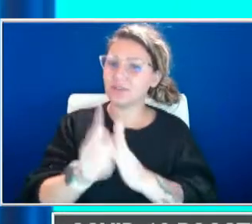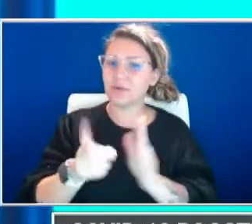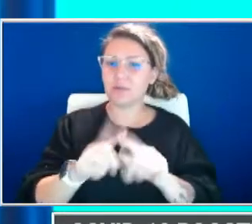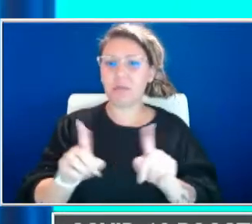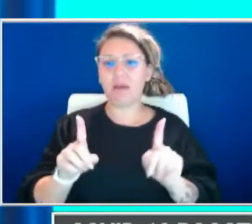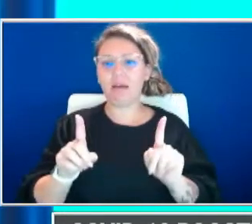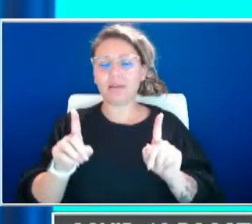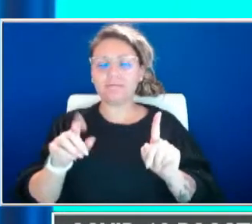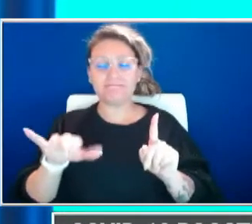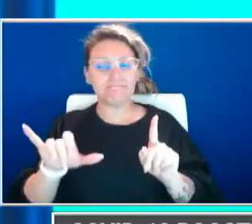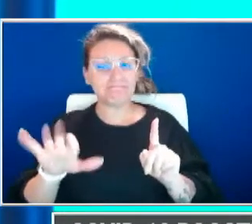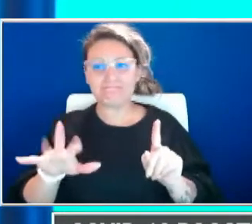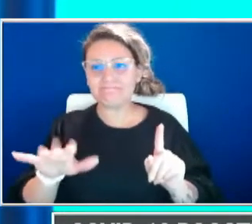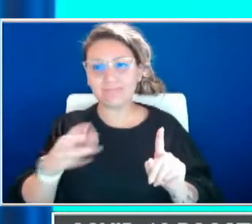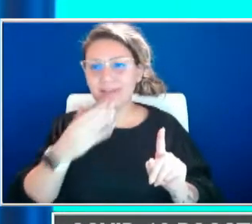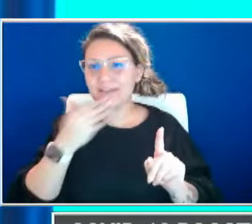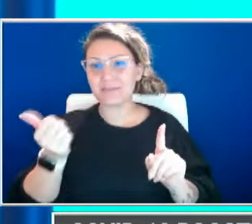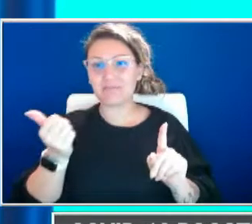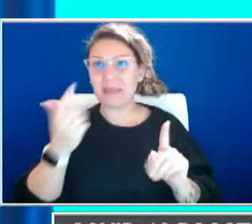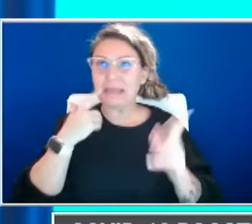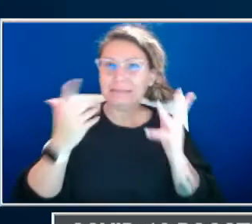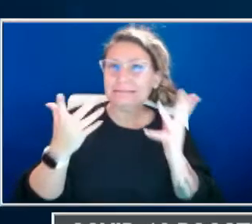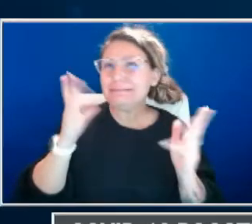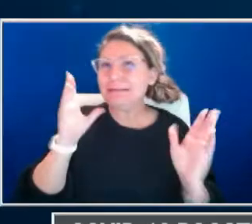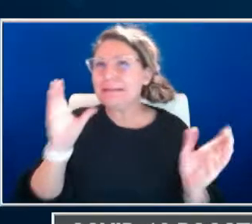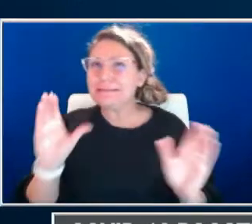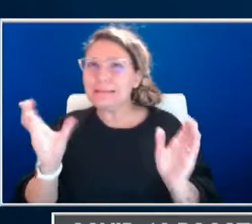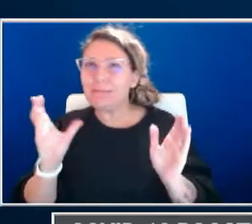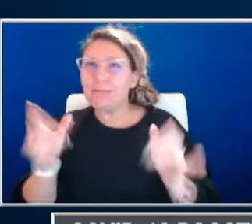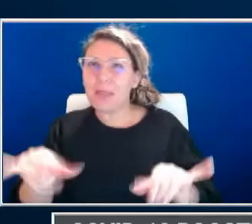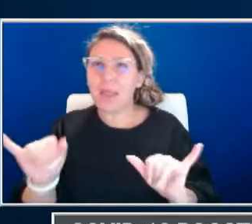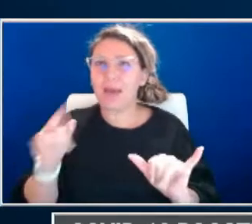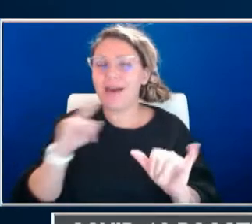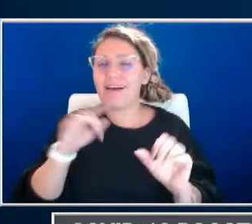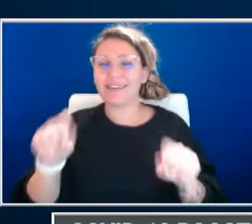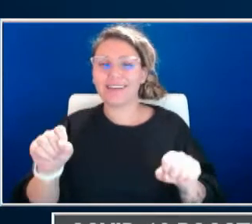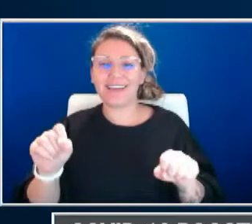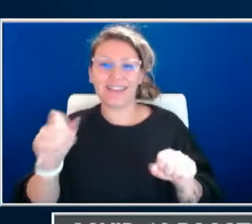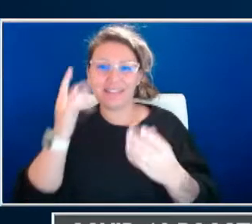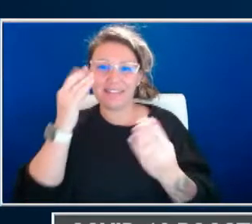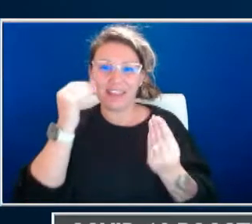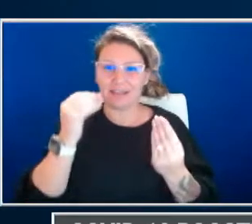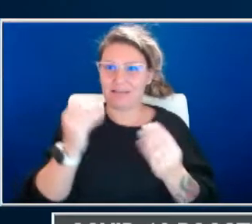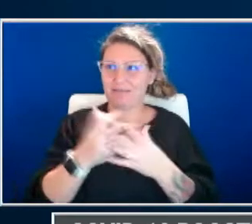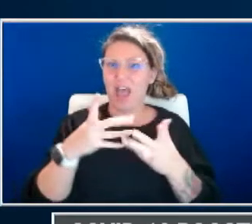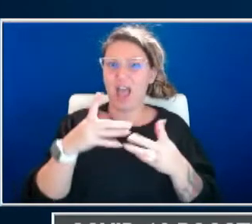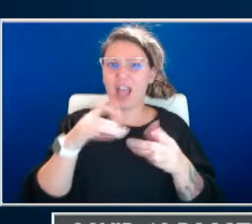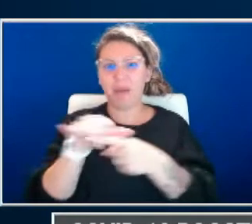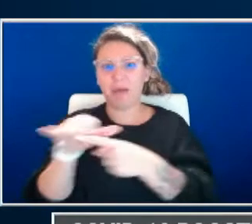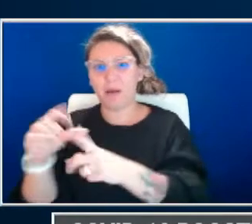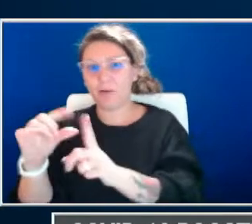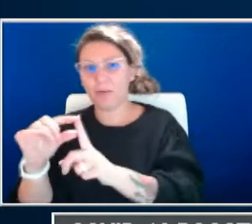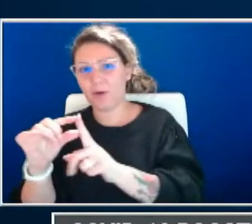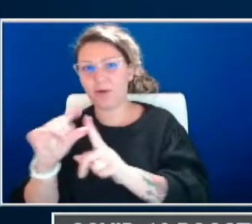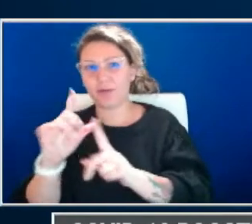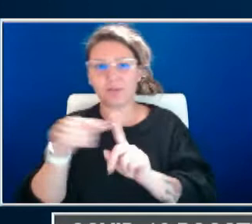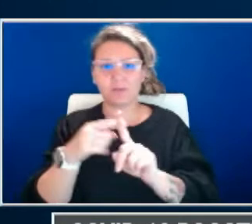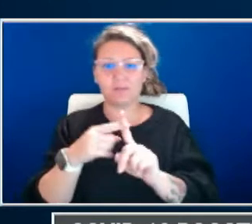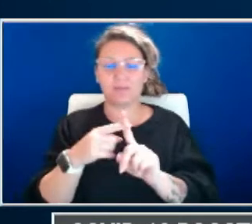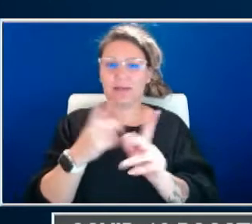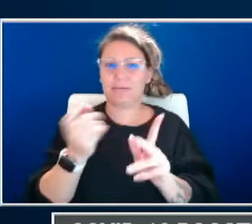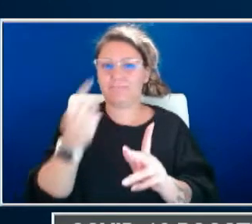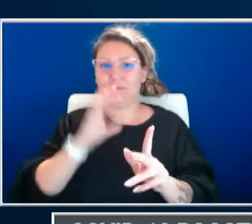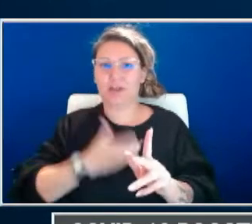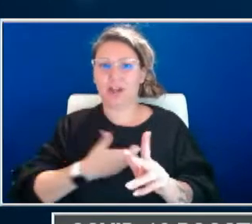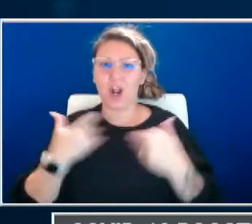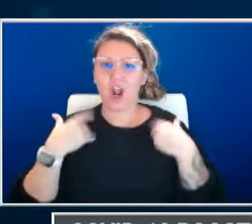best analogy I can give. No, that was fantastic. A lot of big words, a lot to try to understand when it comes to our health. And again, those treatment options